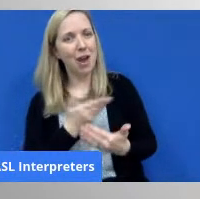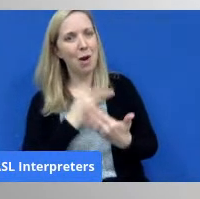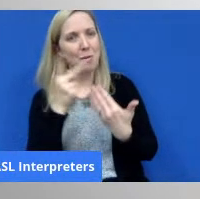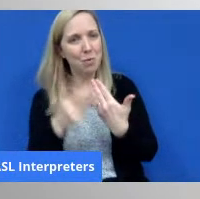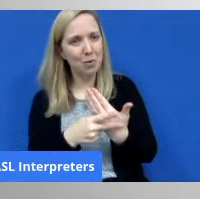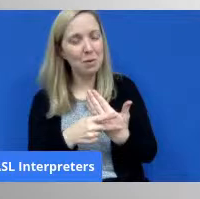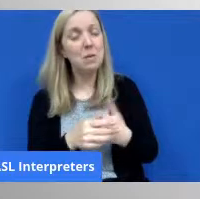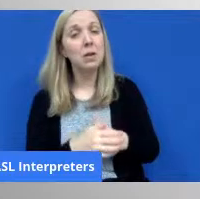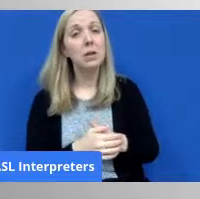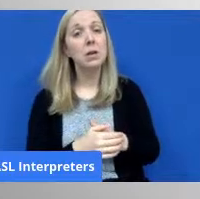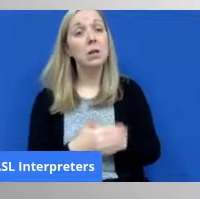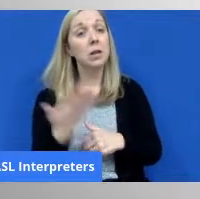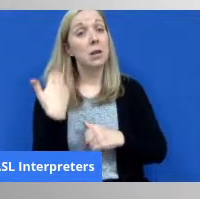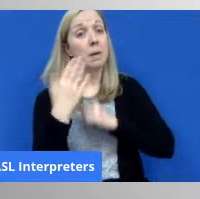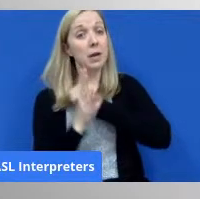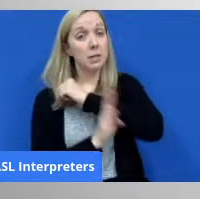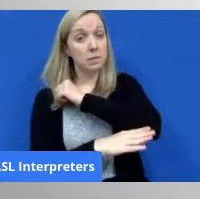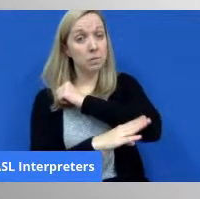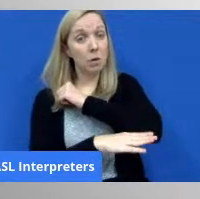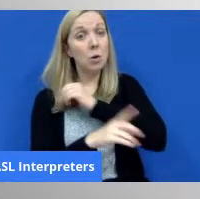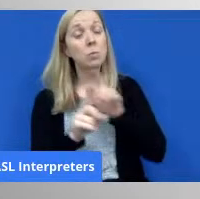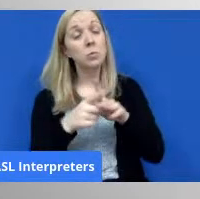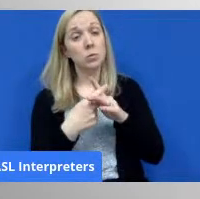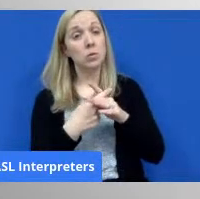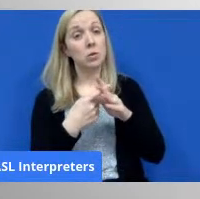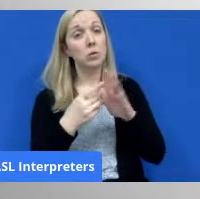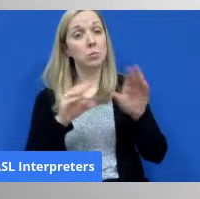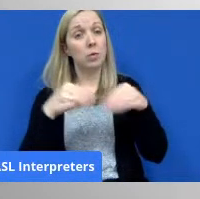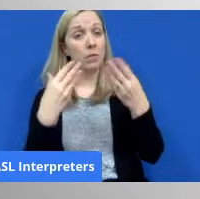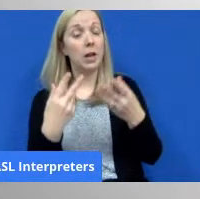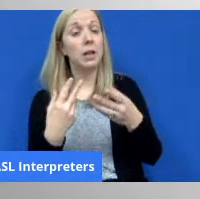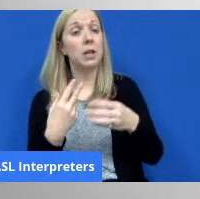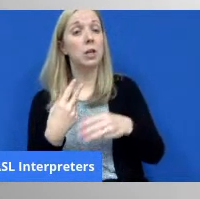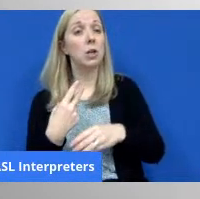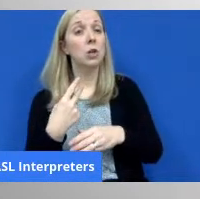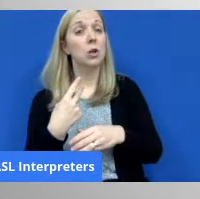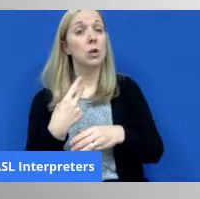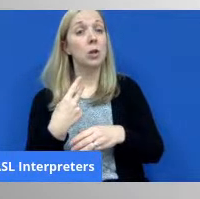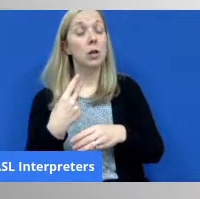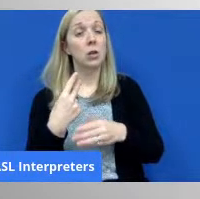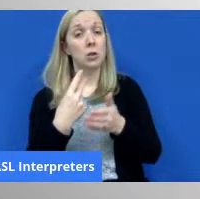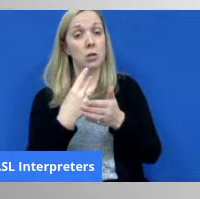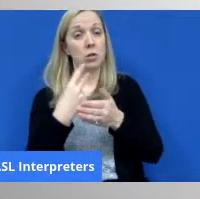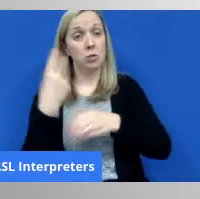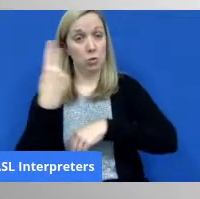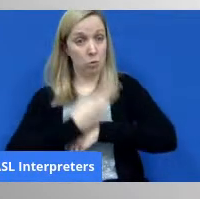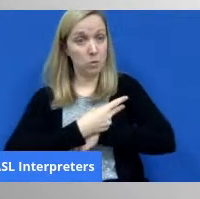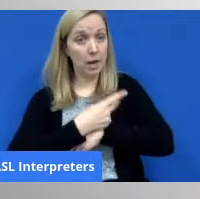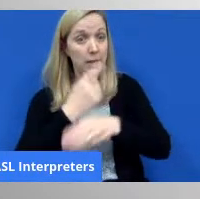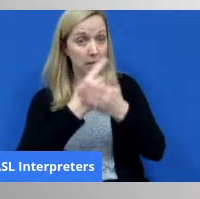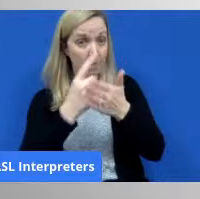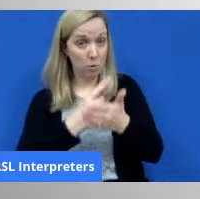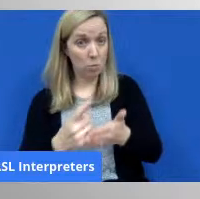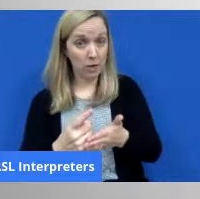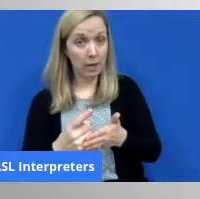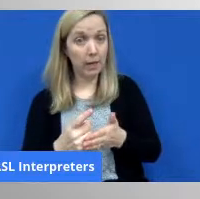started offering a 2-day-a-week program on Mondays and Thursdays at East Athens Community Center.